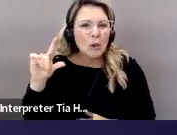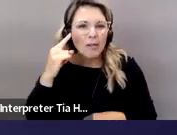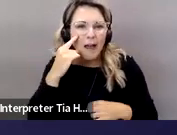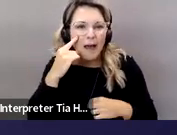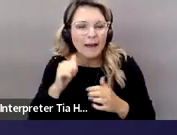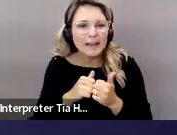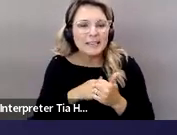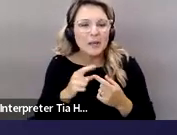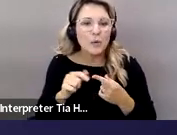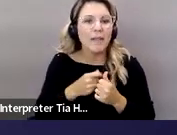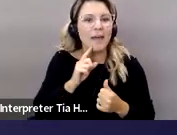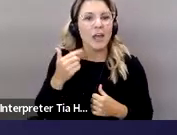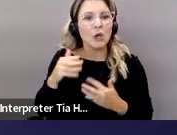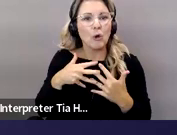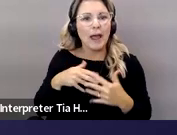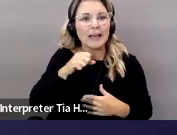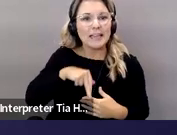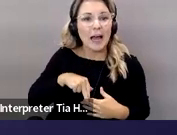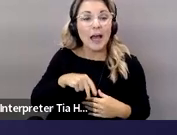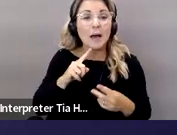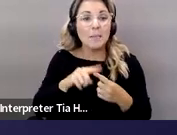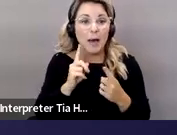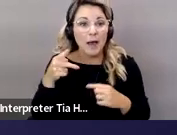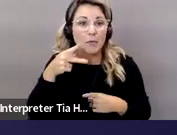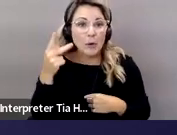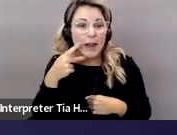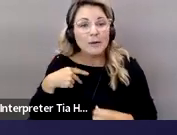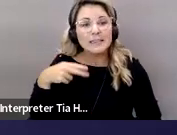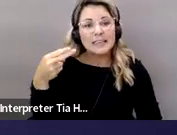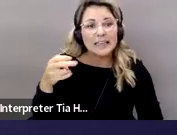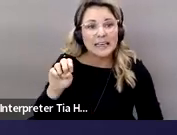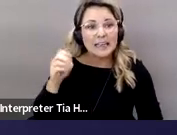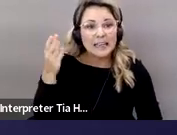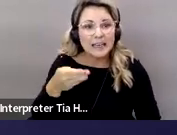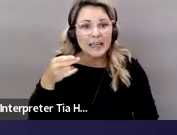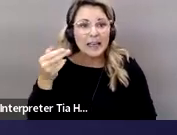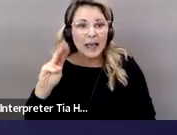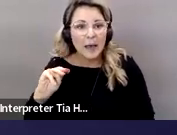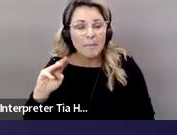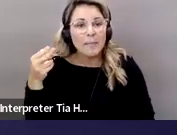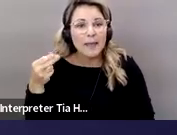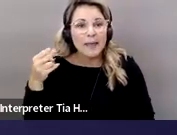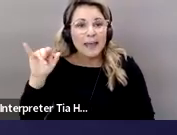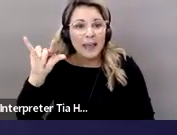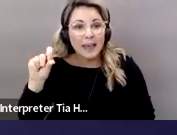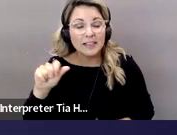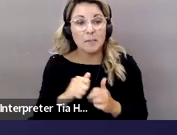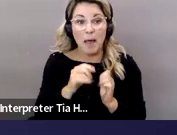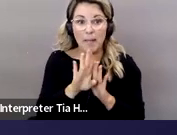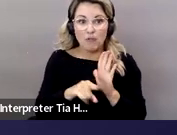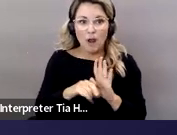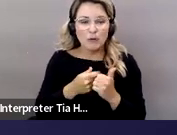My pronouns are he, him, his. I'm sitting in front of a virtual background. My virtual background